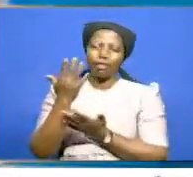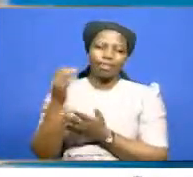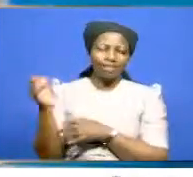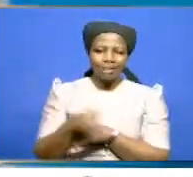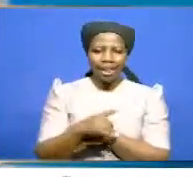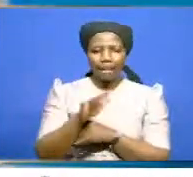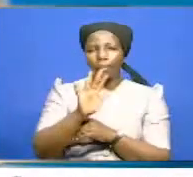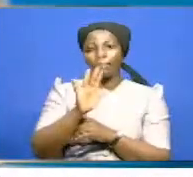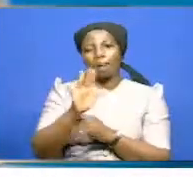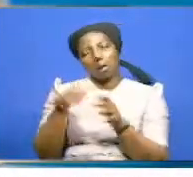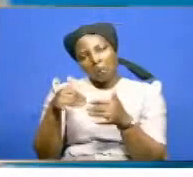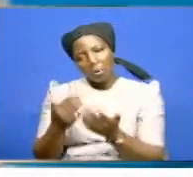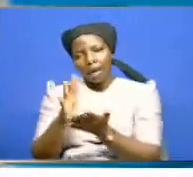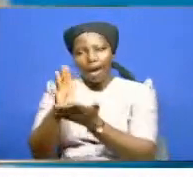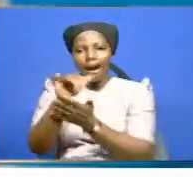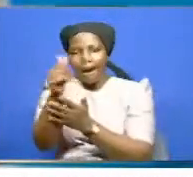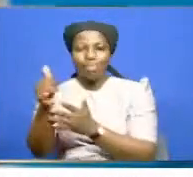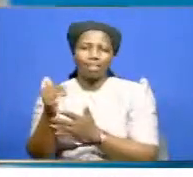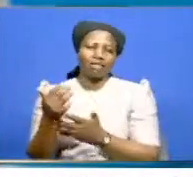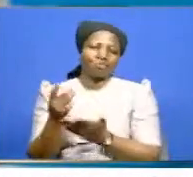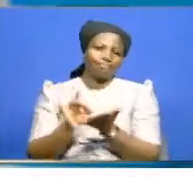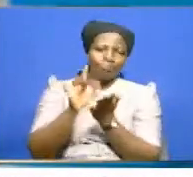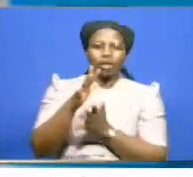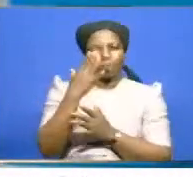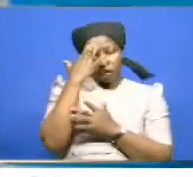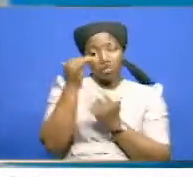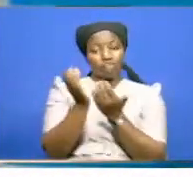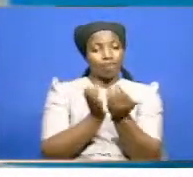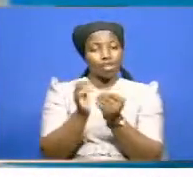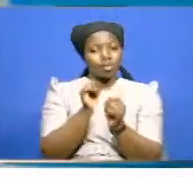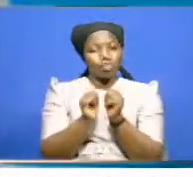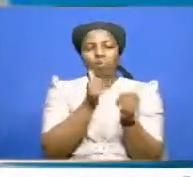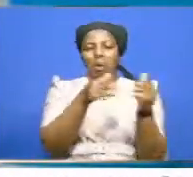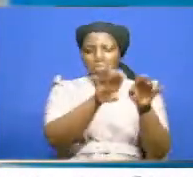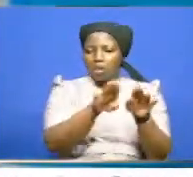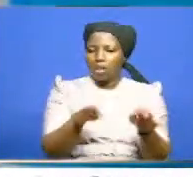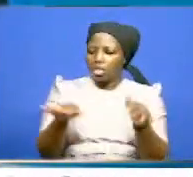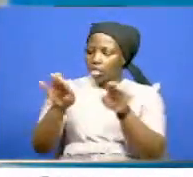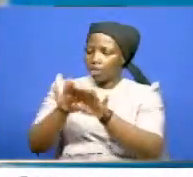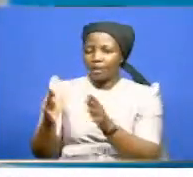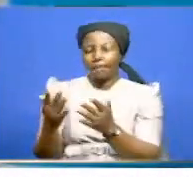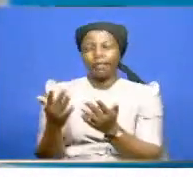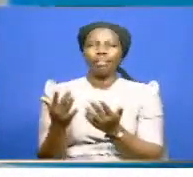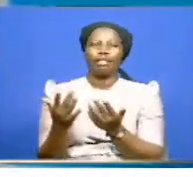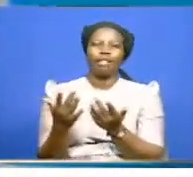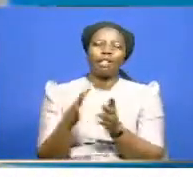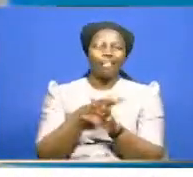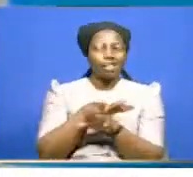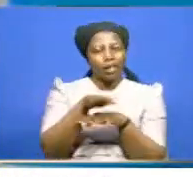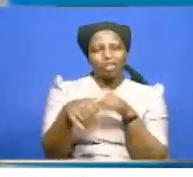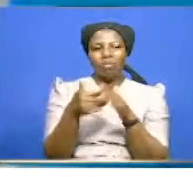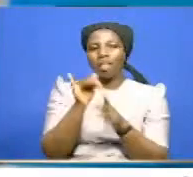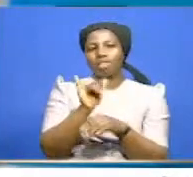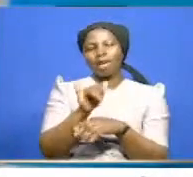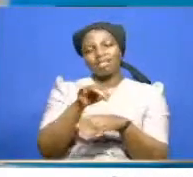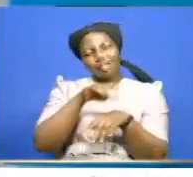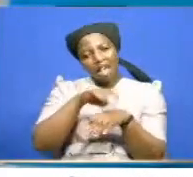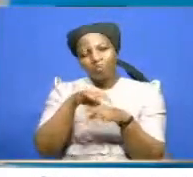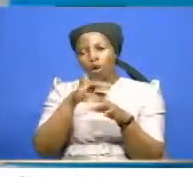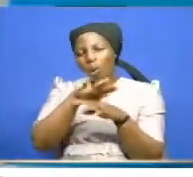staff redundant because of businesses that were closing. And all that, when put into